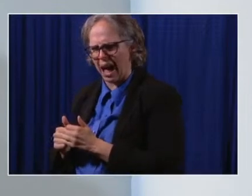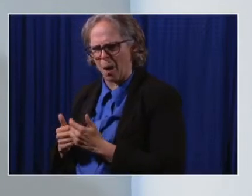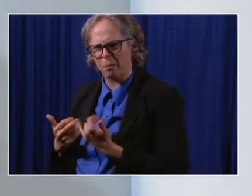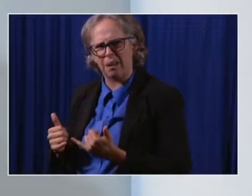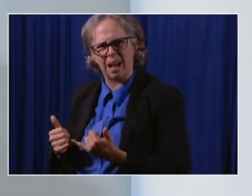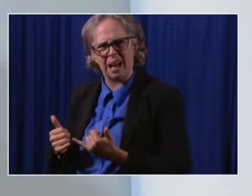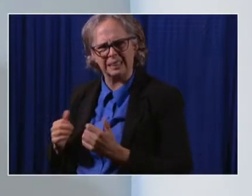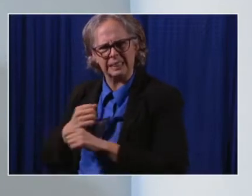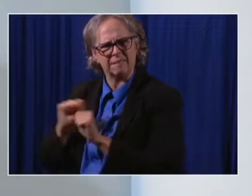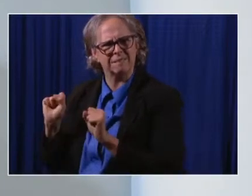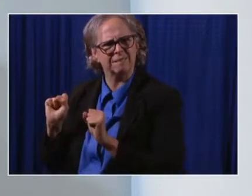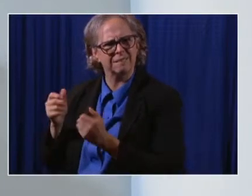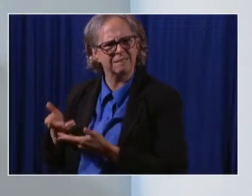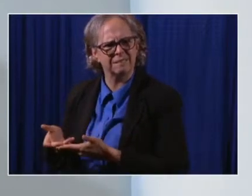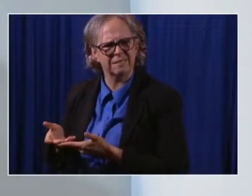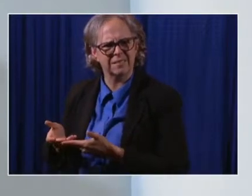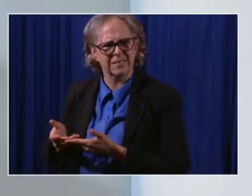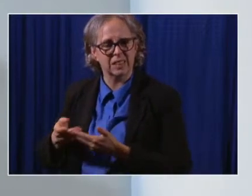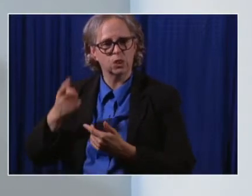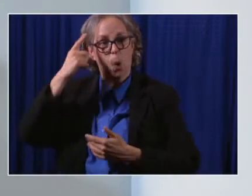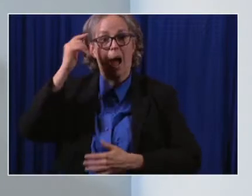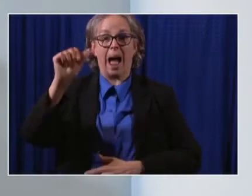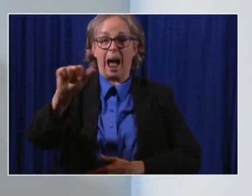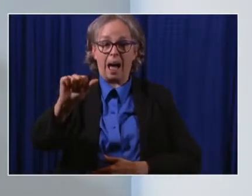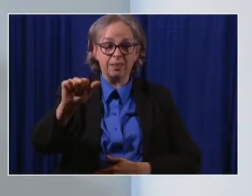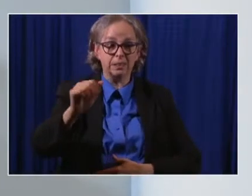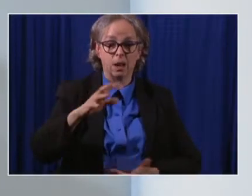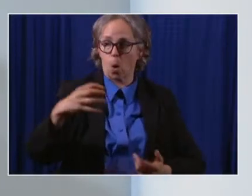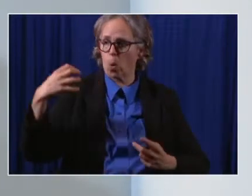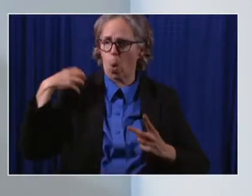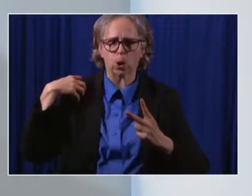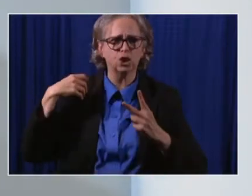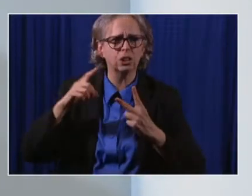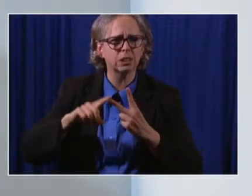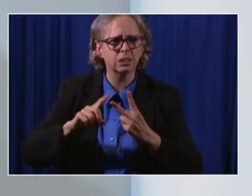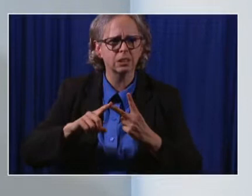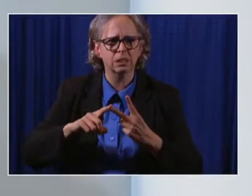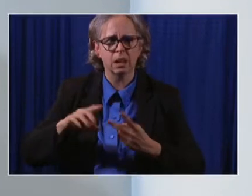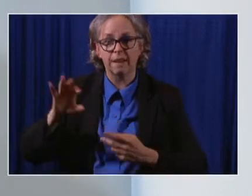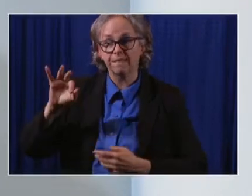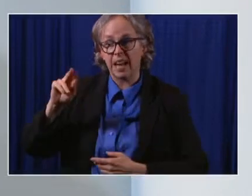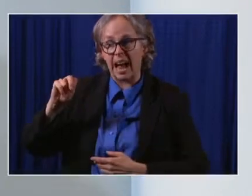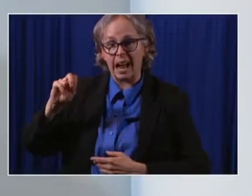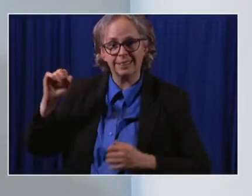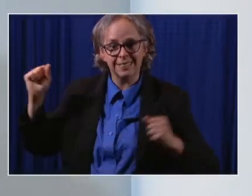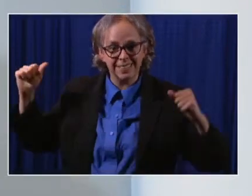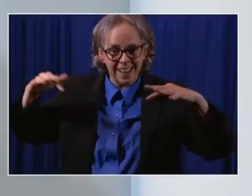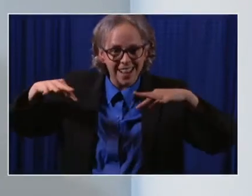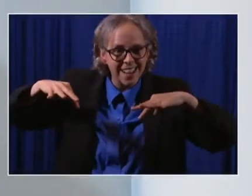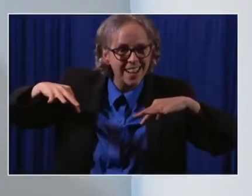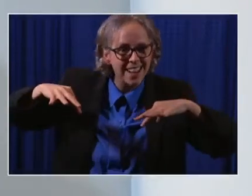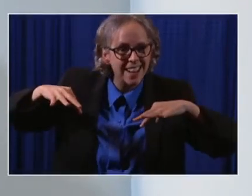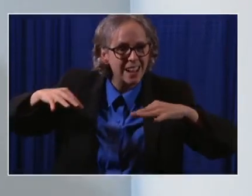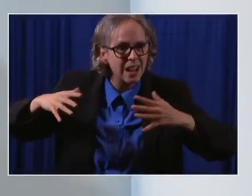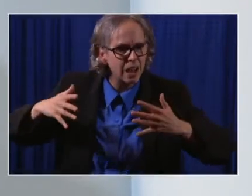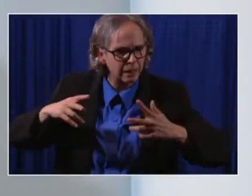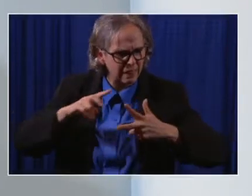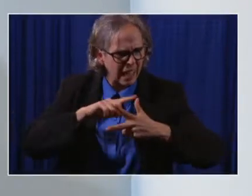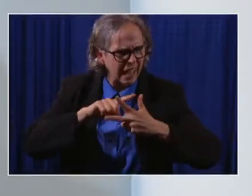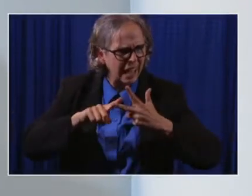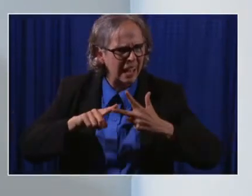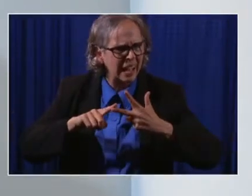the athletes, coaches, and fans. We understand the uncertainty and the